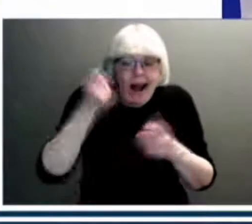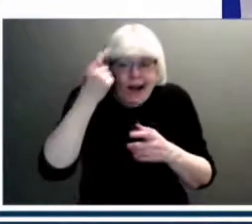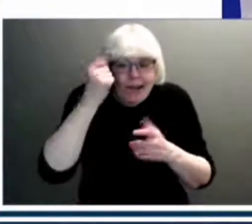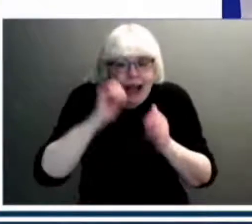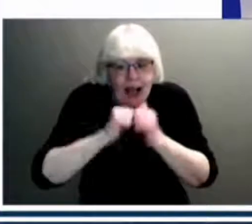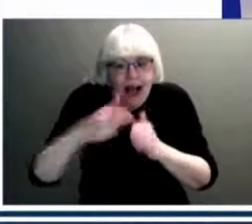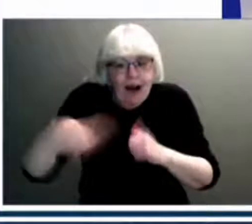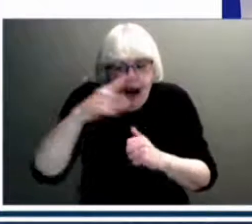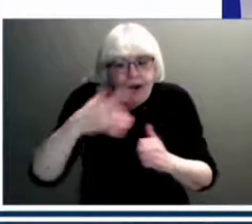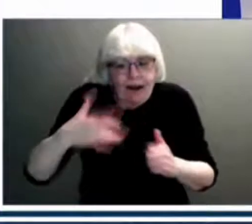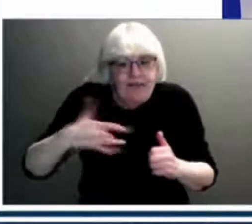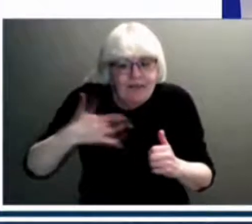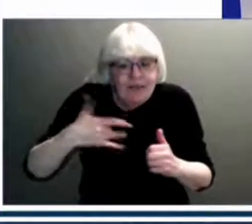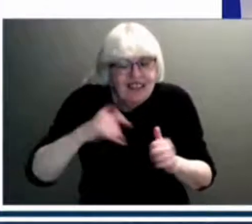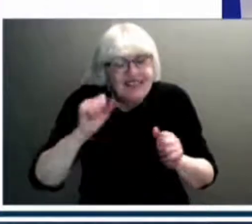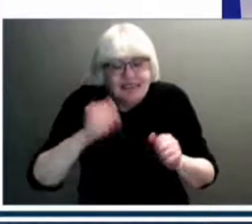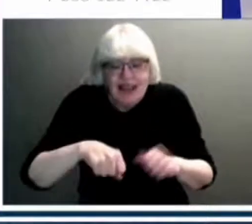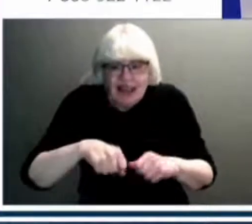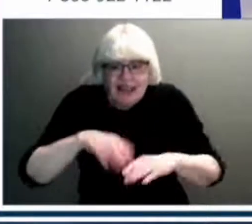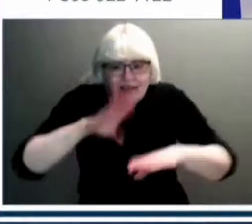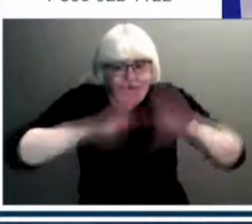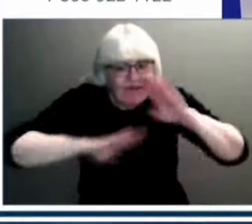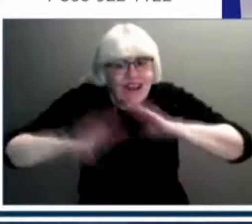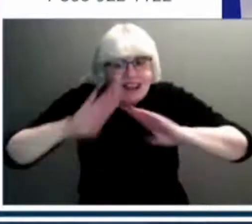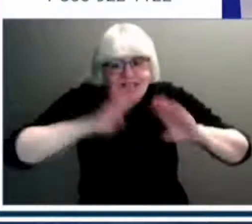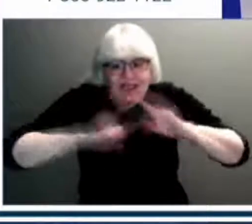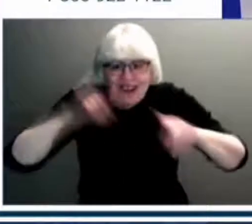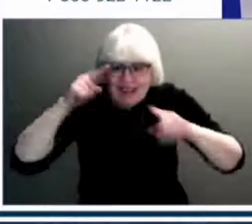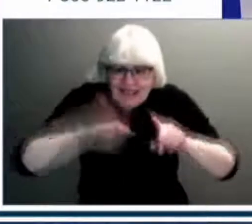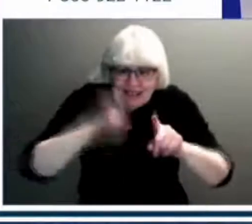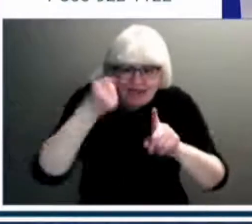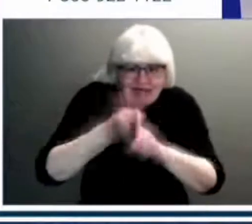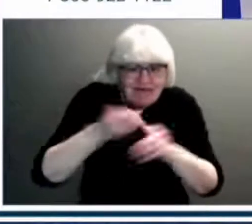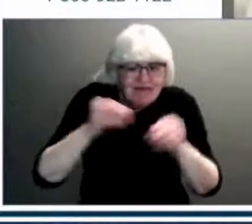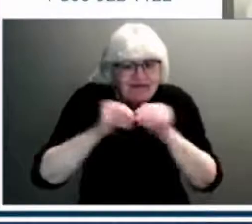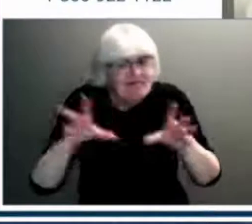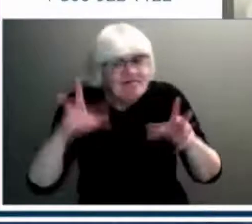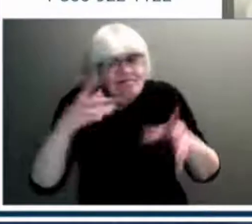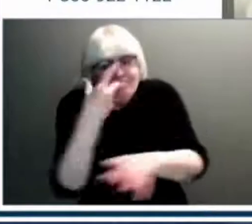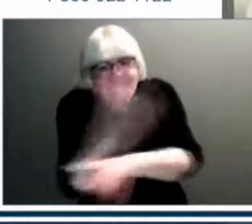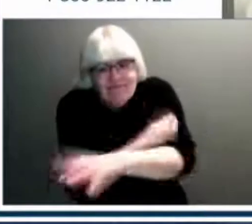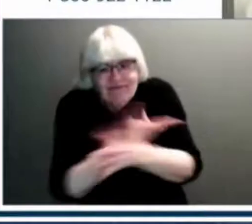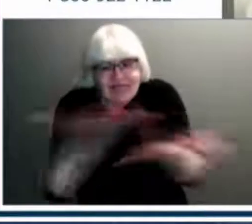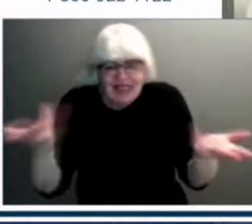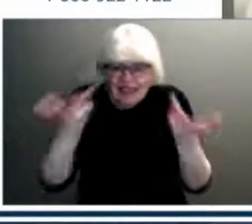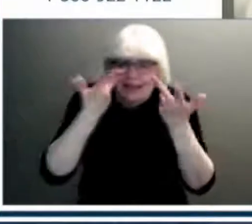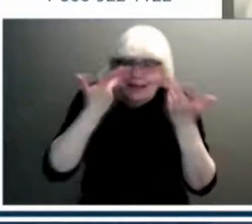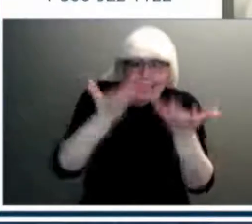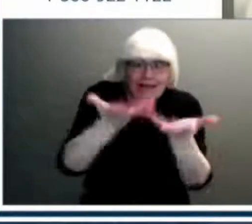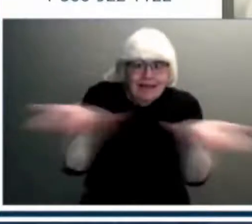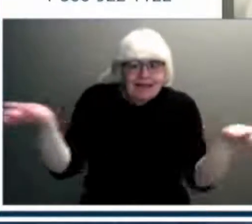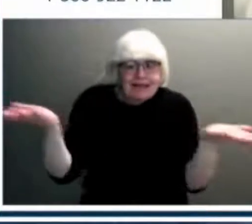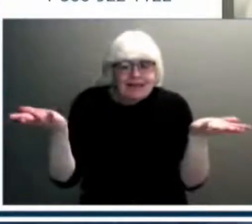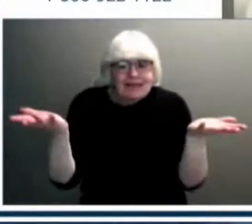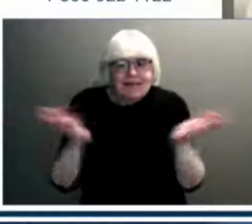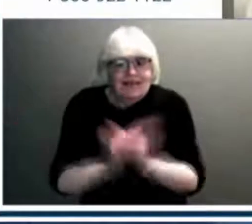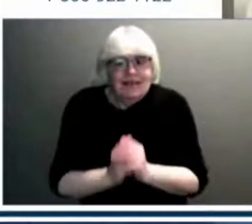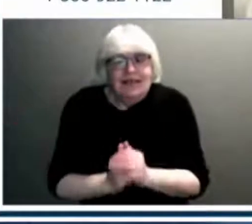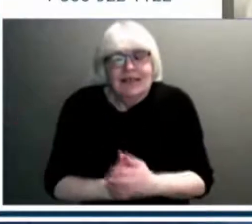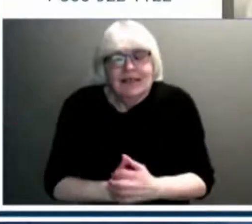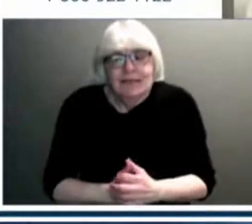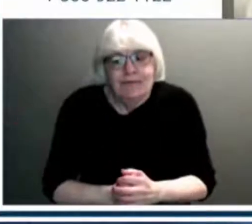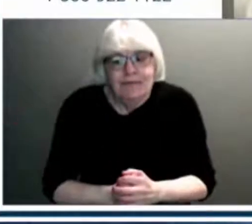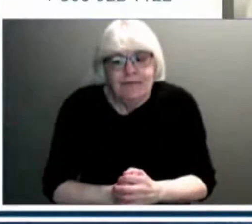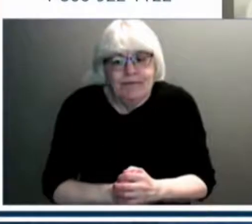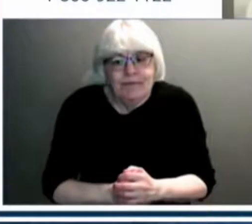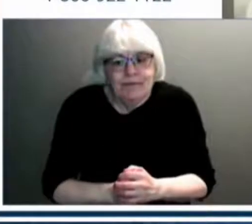that those that are not vaccinated are having on our healthcare system and our communities. Moving along, we'll go to All Nova Scotia. Paul Bacon. Go